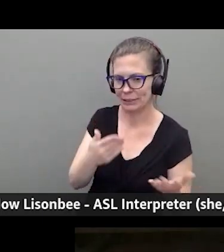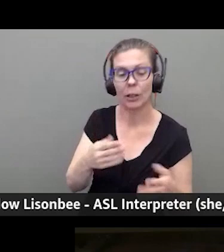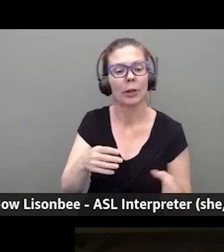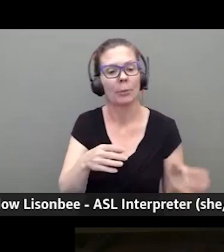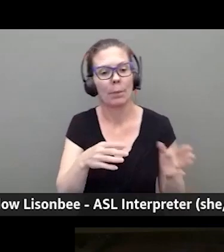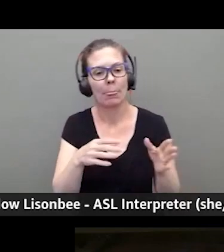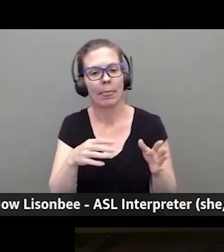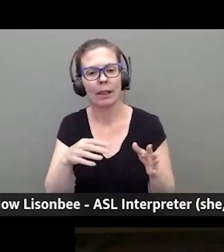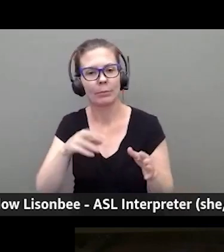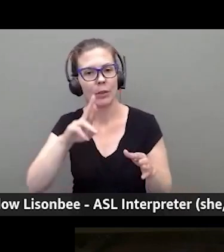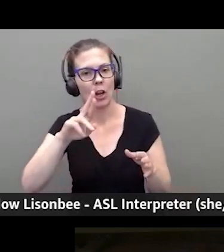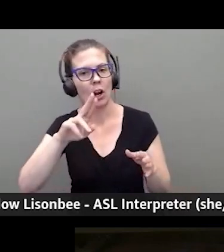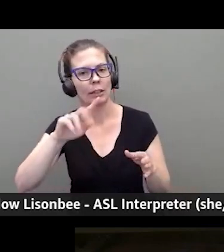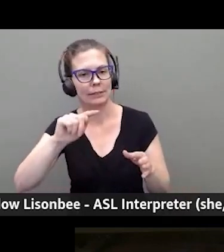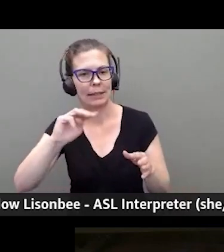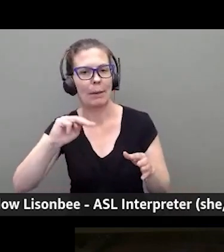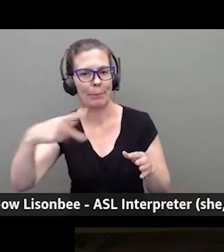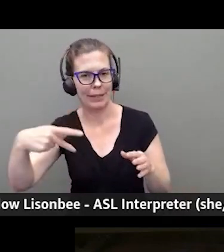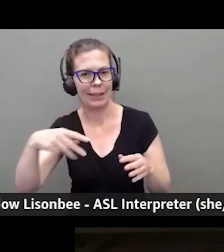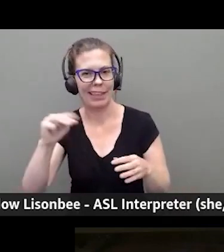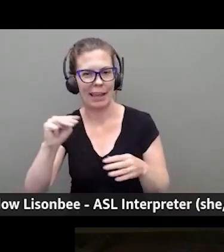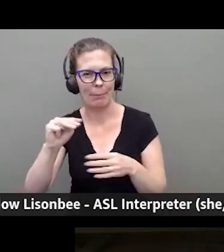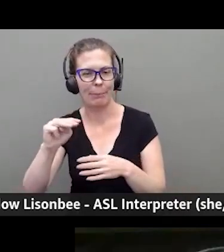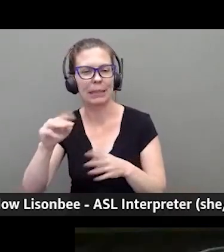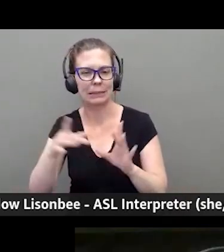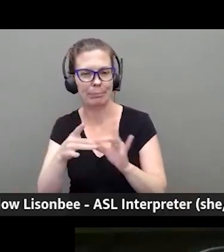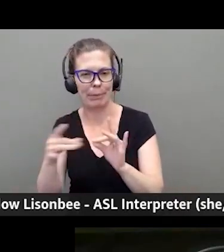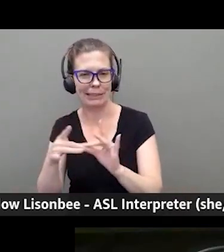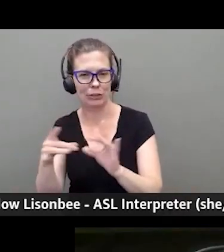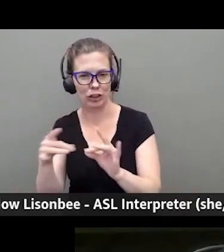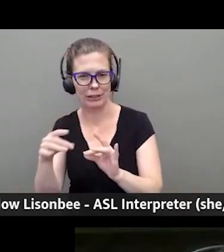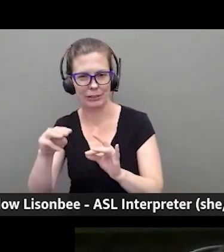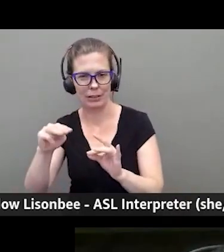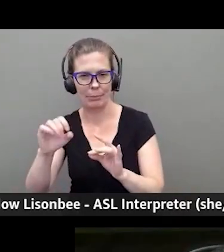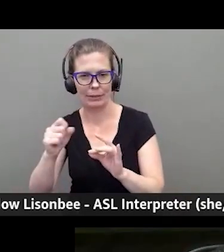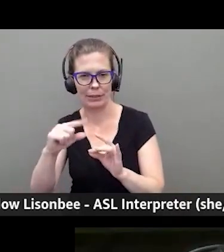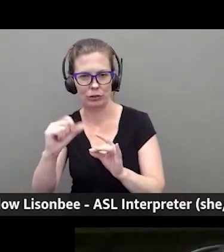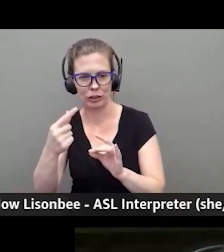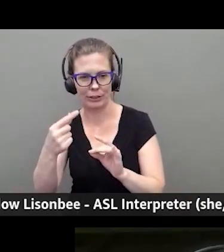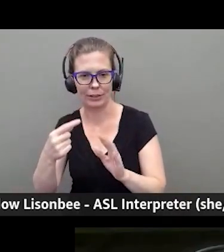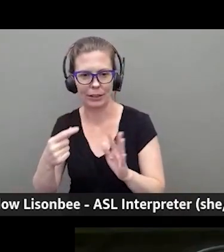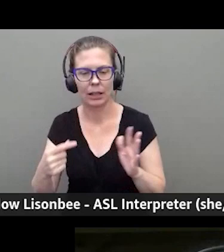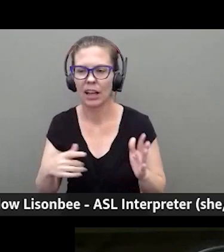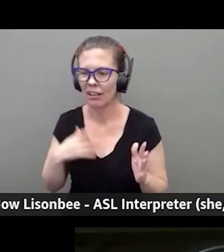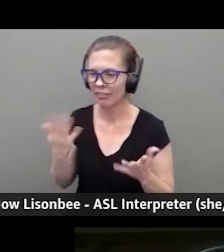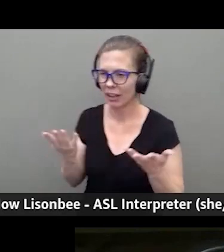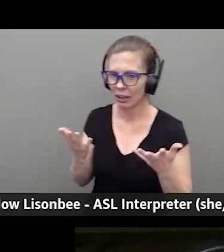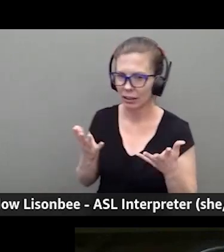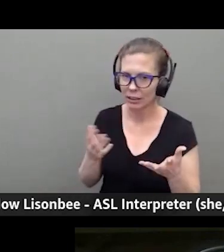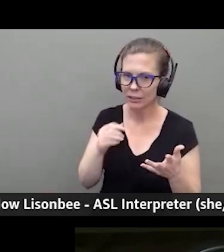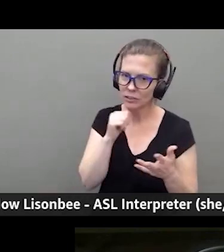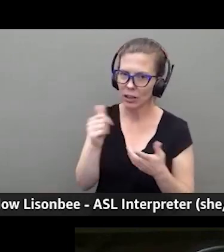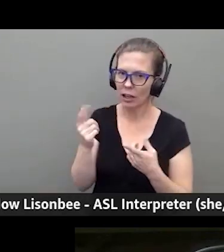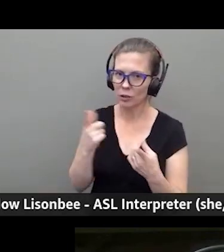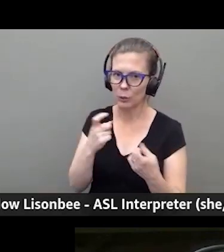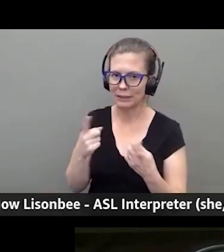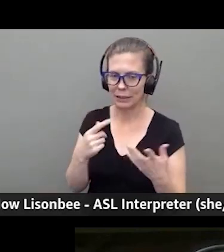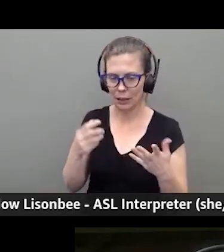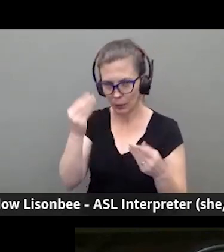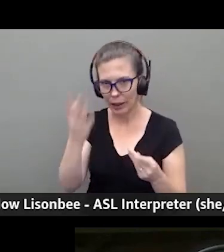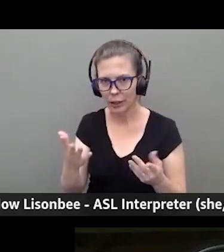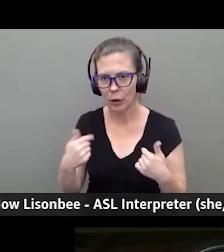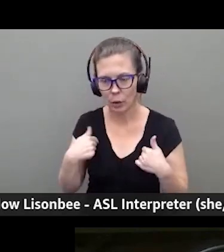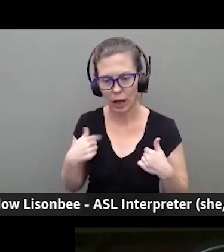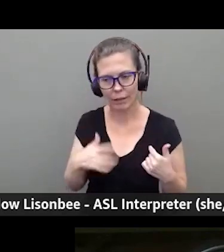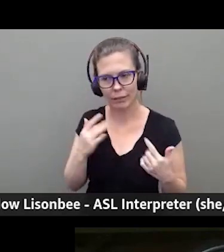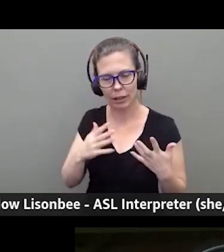you. RTMP, right? Yes, messaging. There we go. By the way, I'm feeling left out of the quiz session. I want to throw that out there.